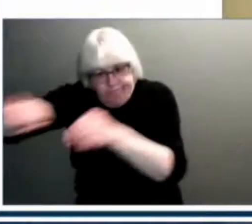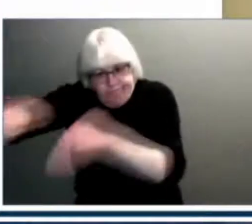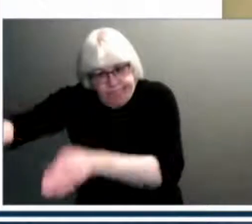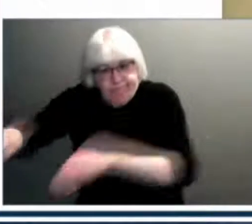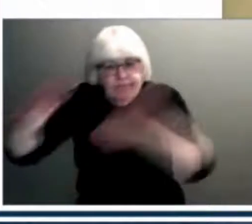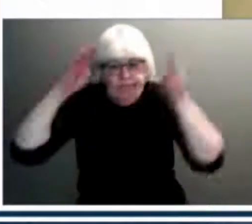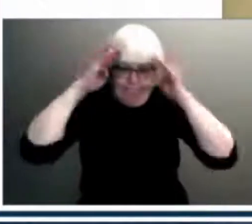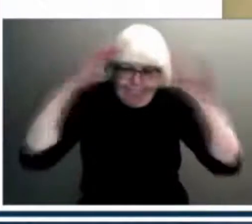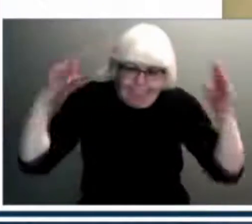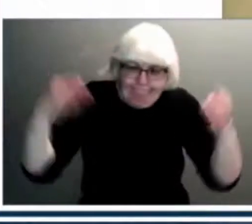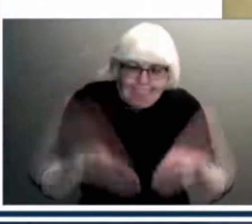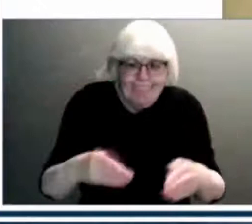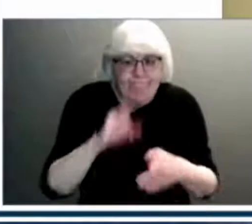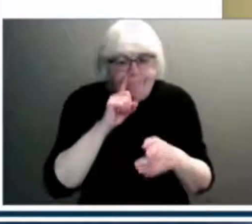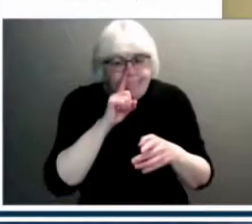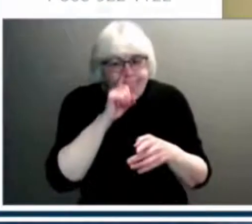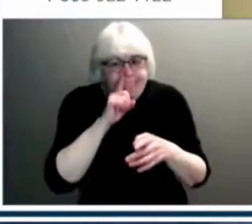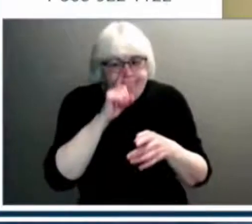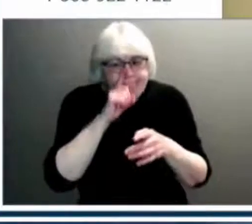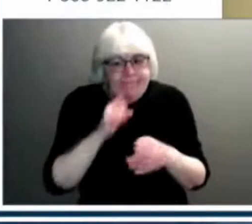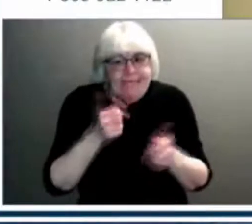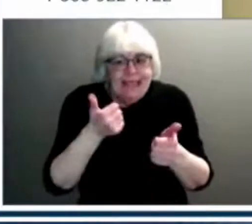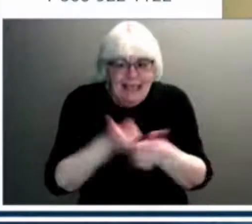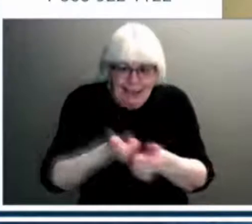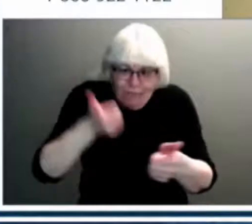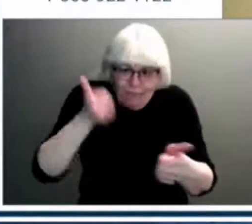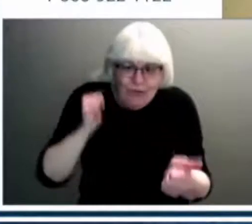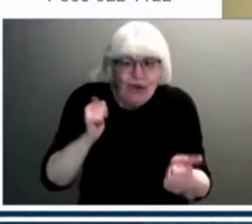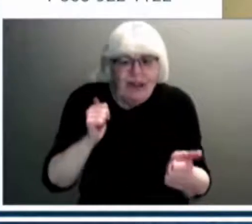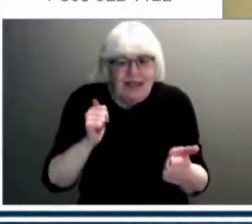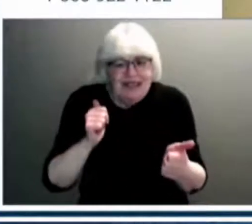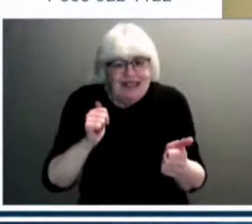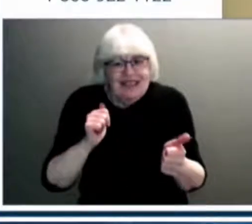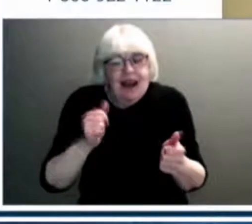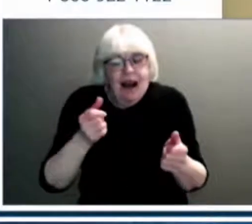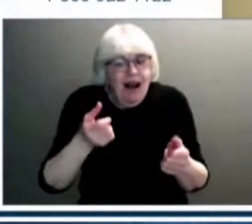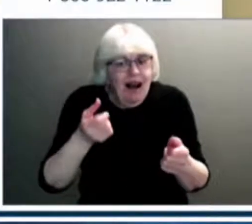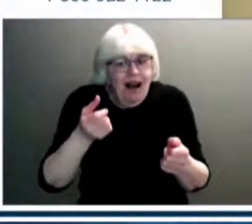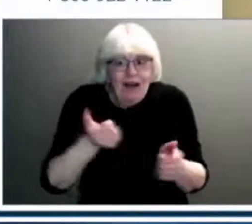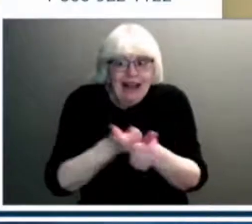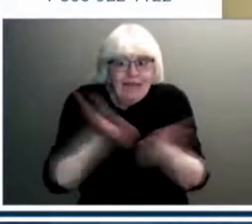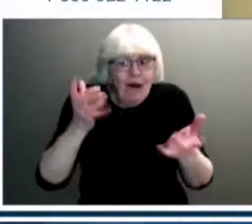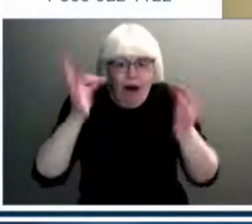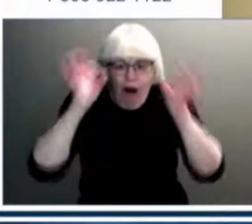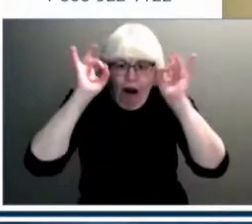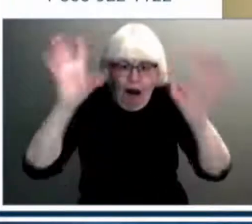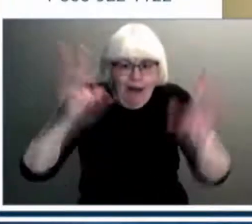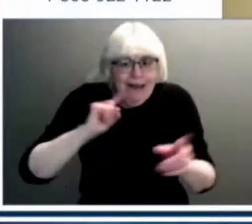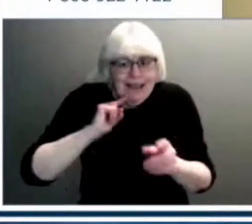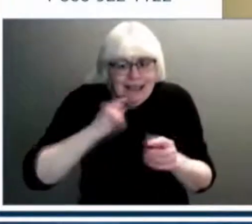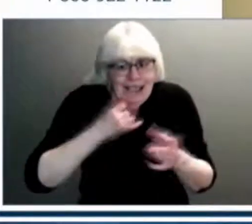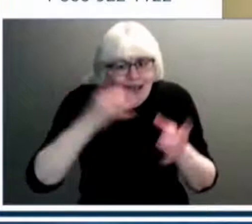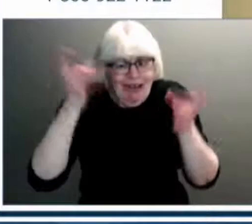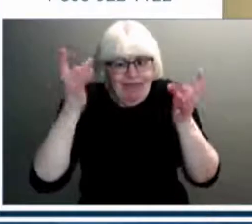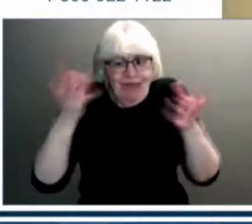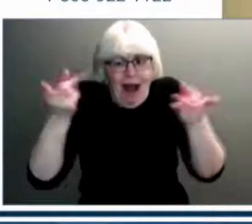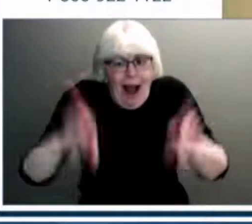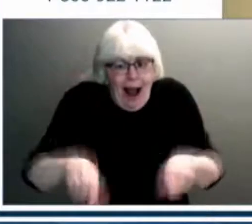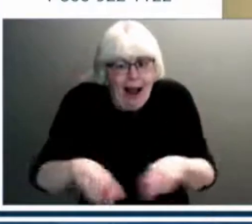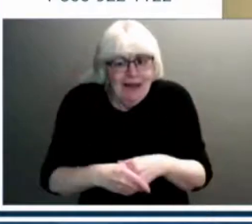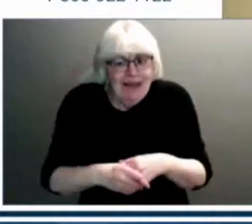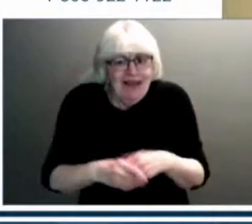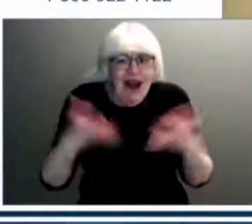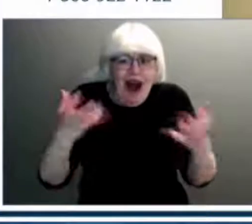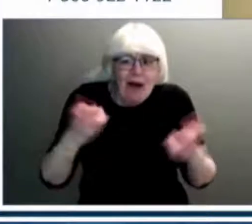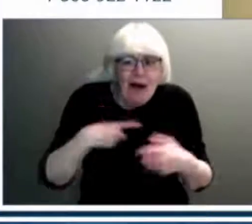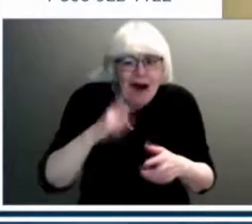outcomes. But at the same time, it seems everyone wants a test and feels they're entitled to having rapid tests at home to